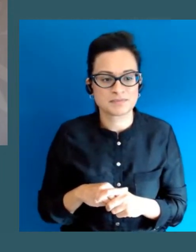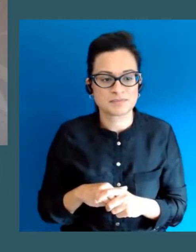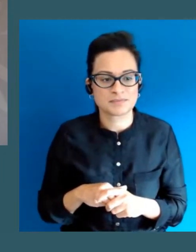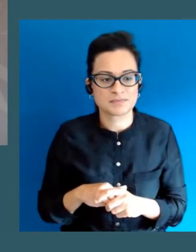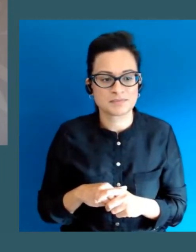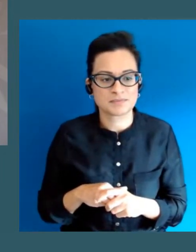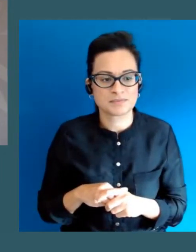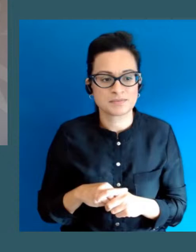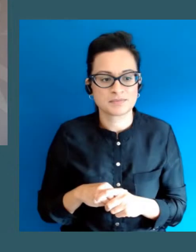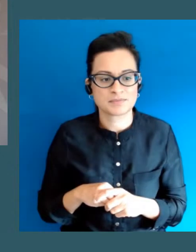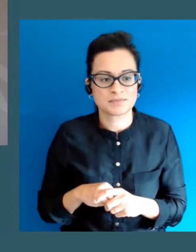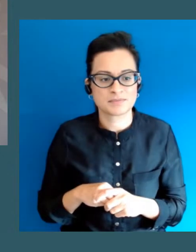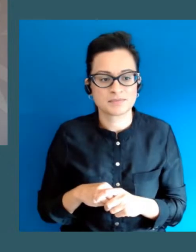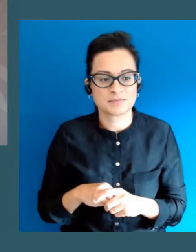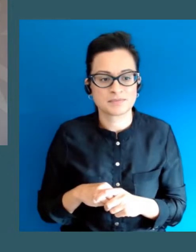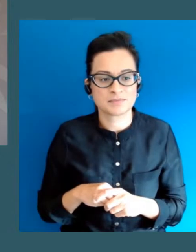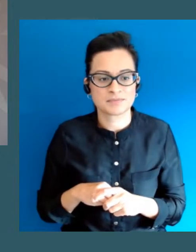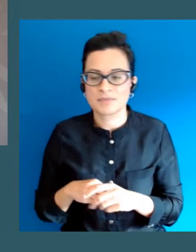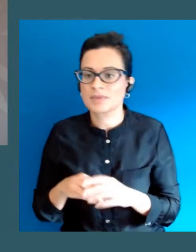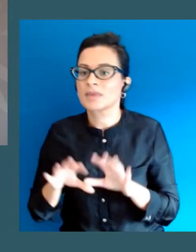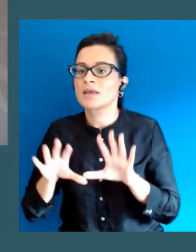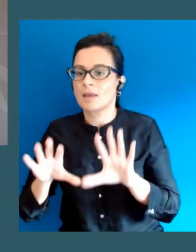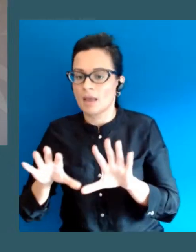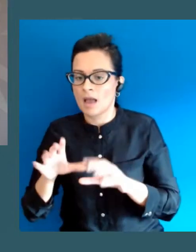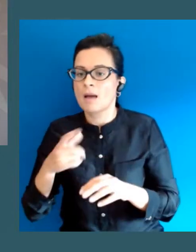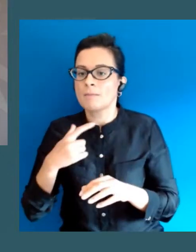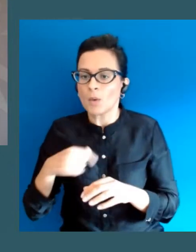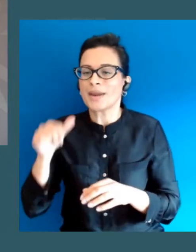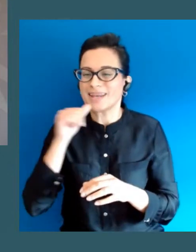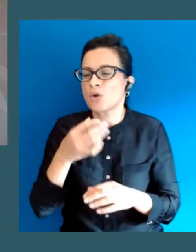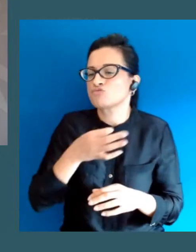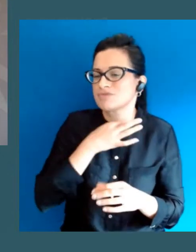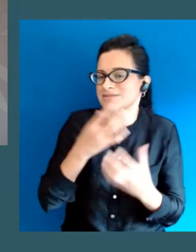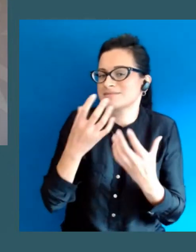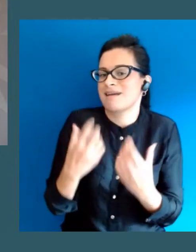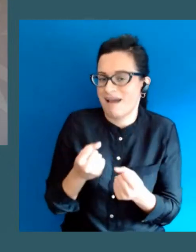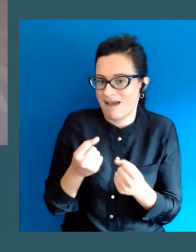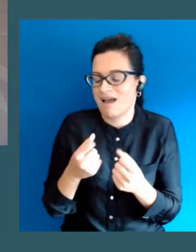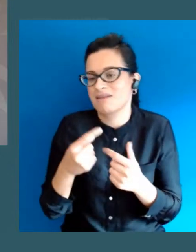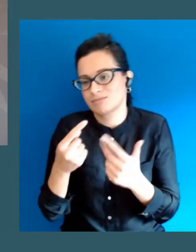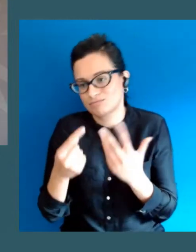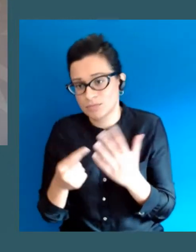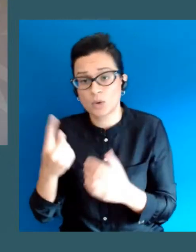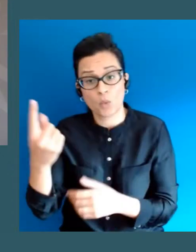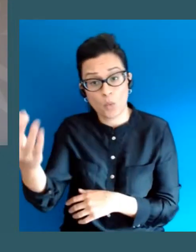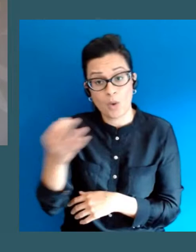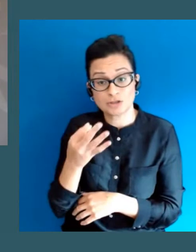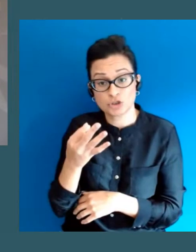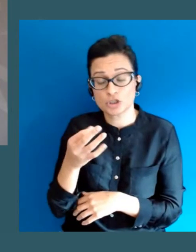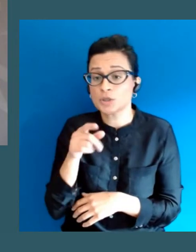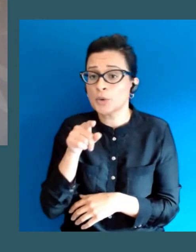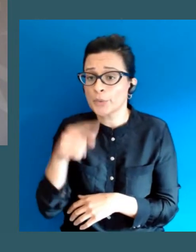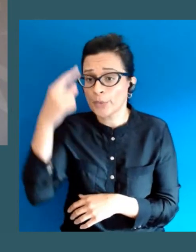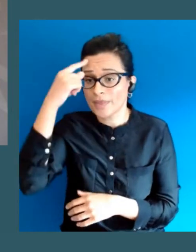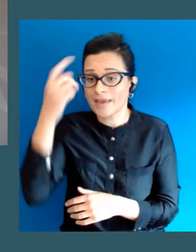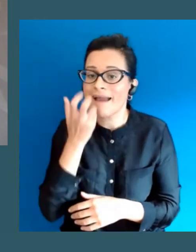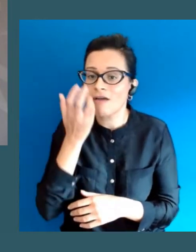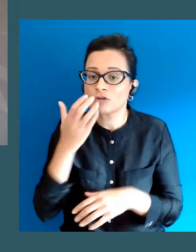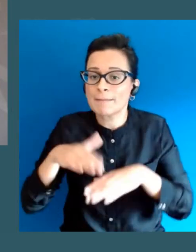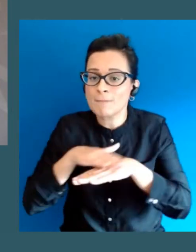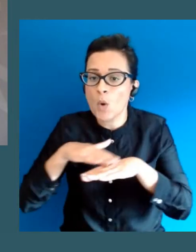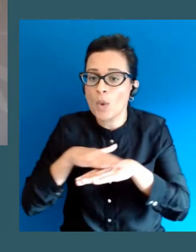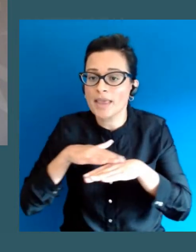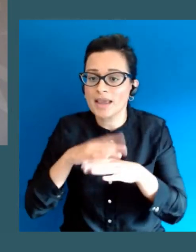emollients and the risk of kind of allergies. We've got a question. Do you recommend daily emollients in atopic